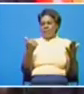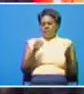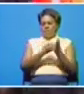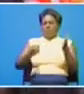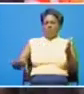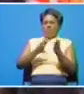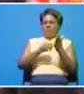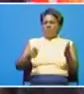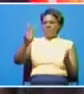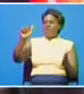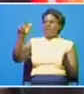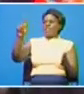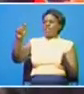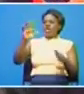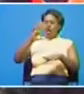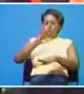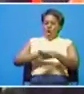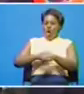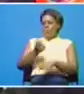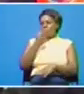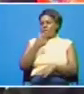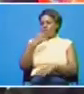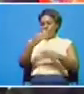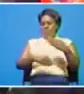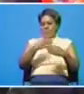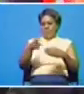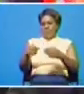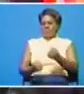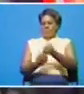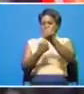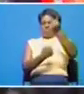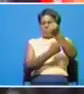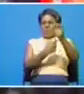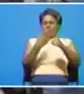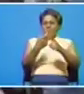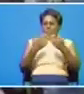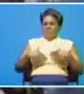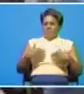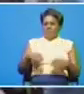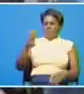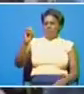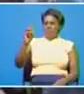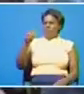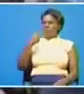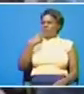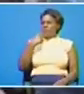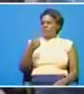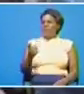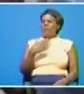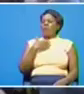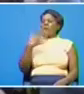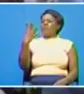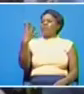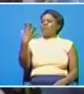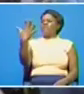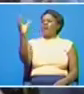on medical equipment, because this is something that came as a donation to the country, to the people of Bomet. Sina mwambia hao tunataka 45%